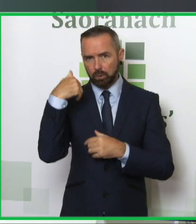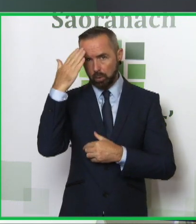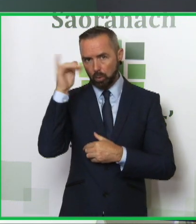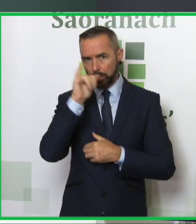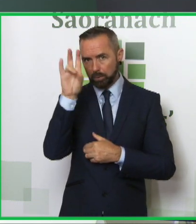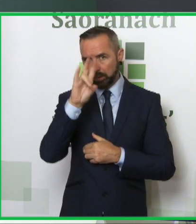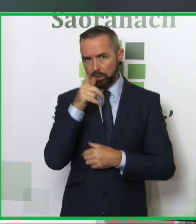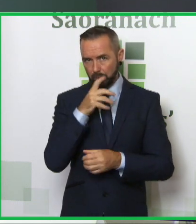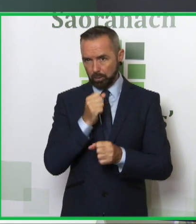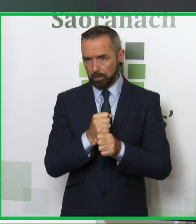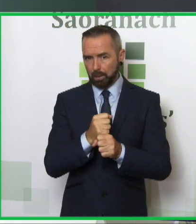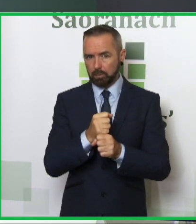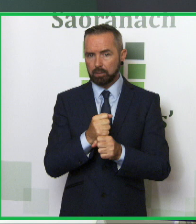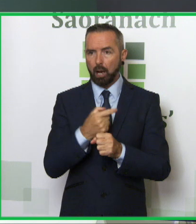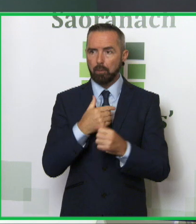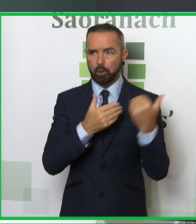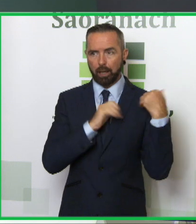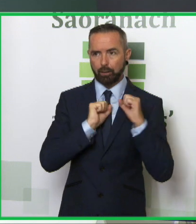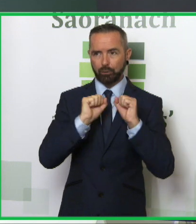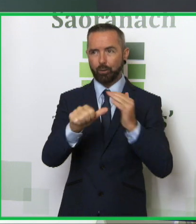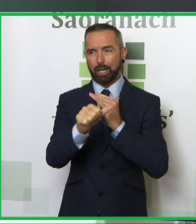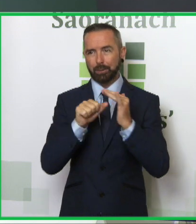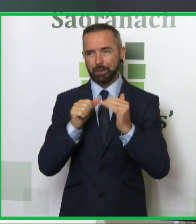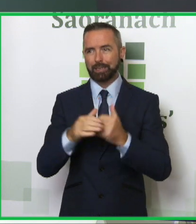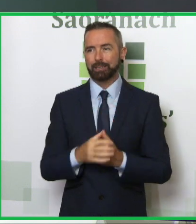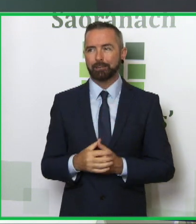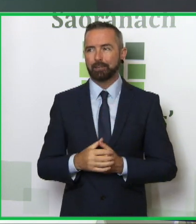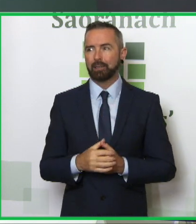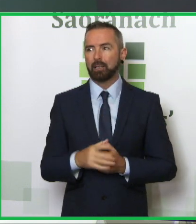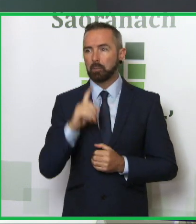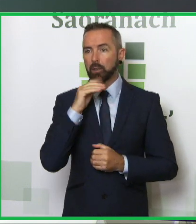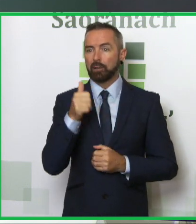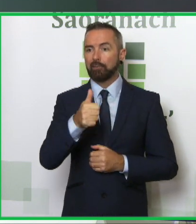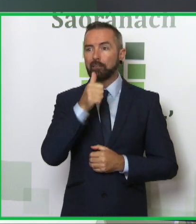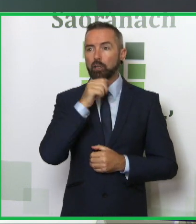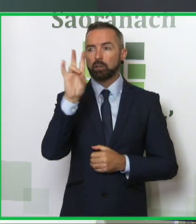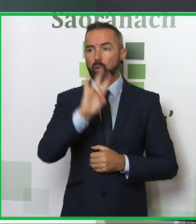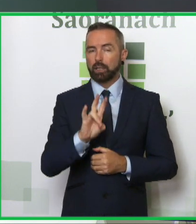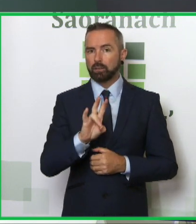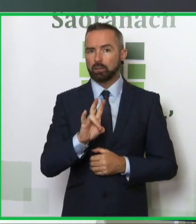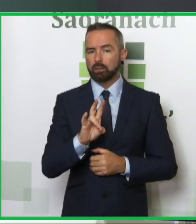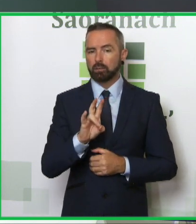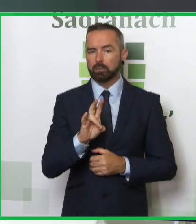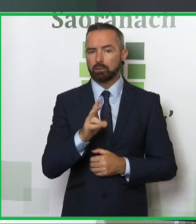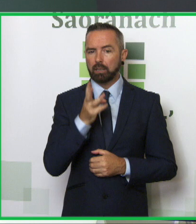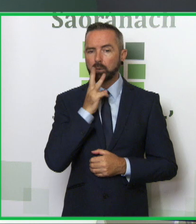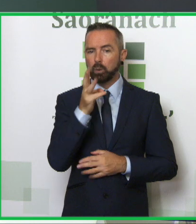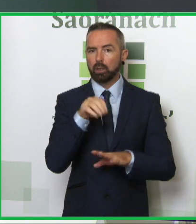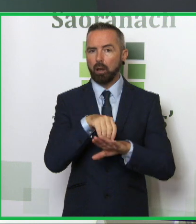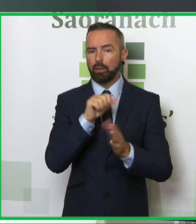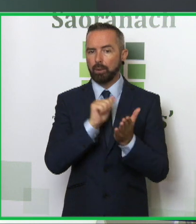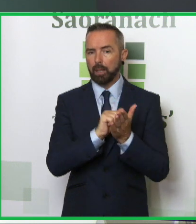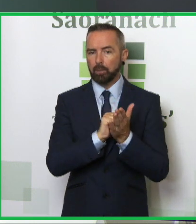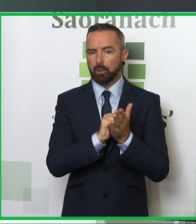relying on your expertise on that one. But in this very first question, it is worded on the paper, and